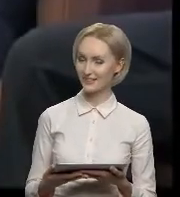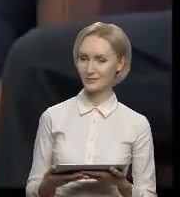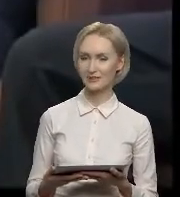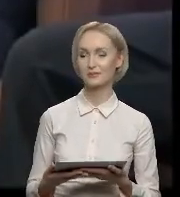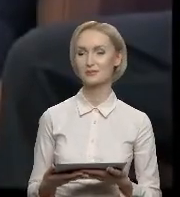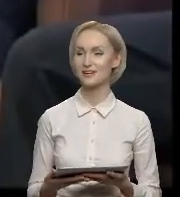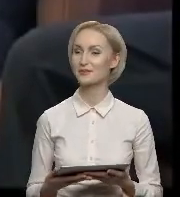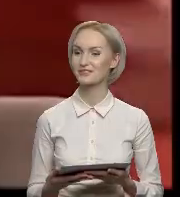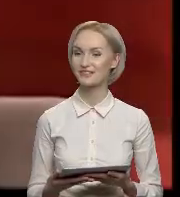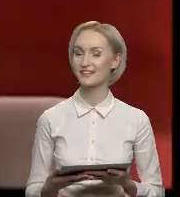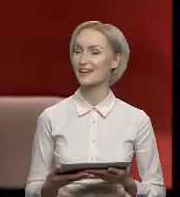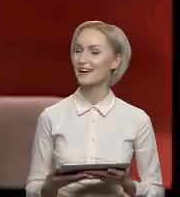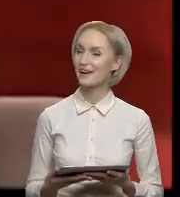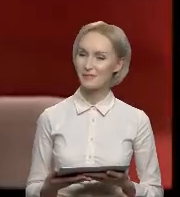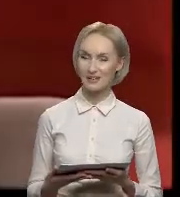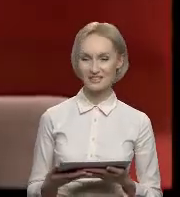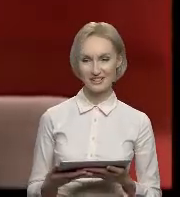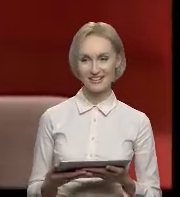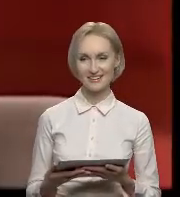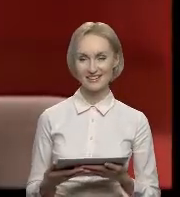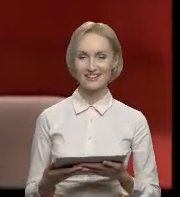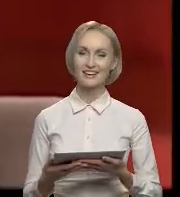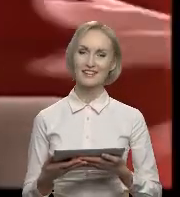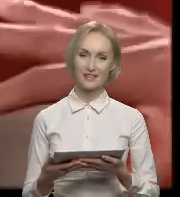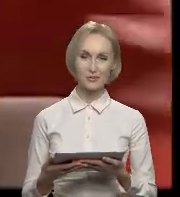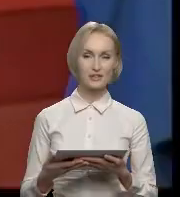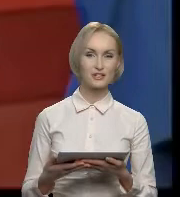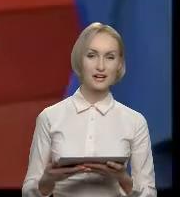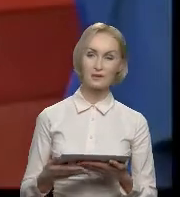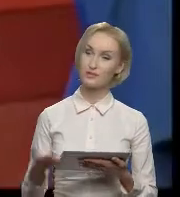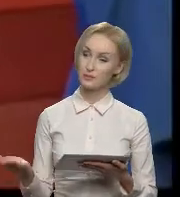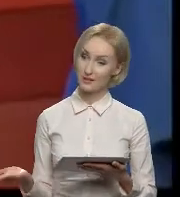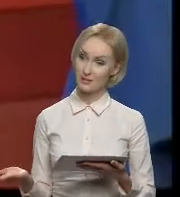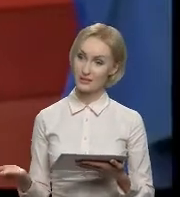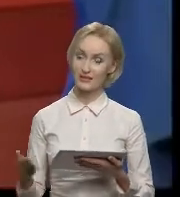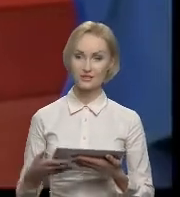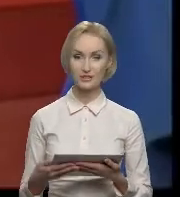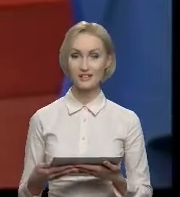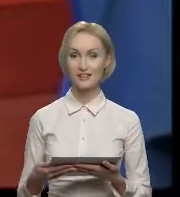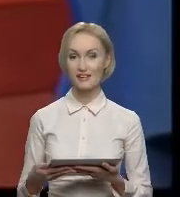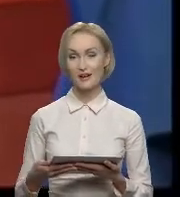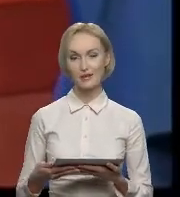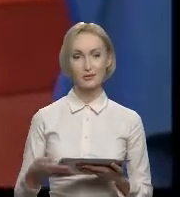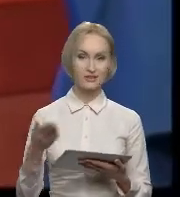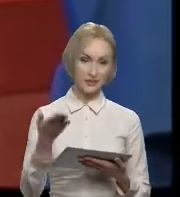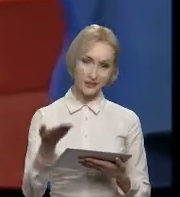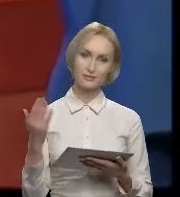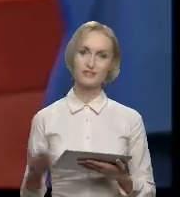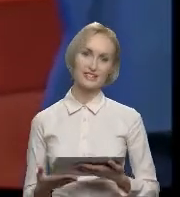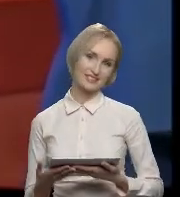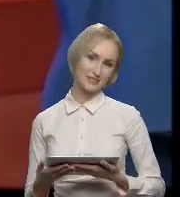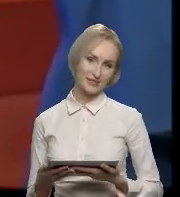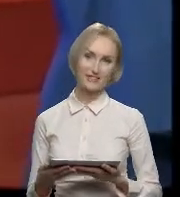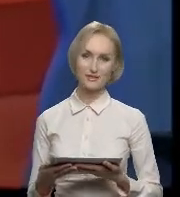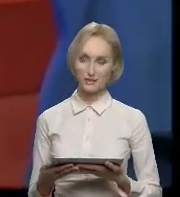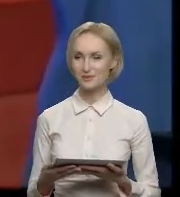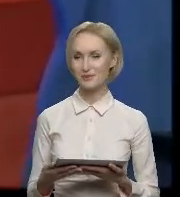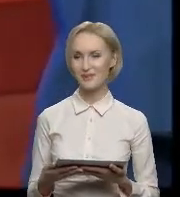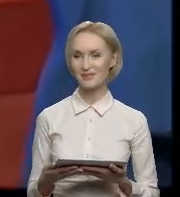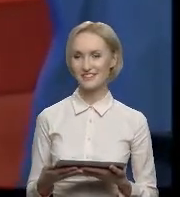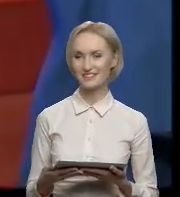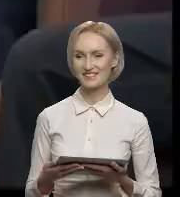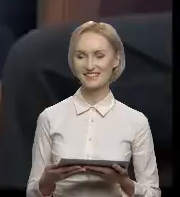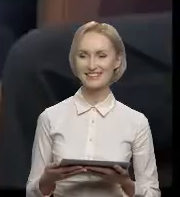for your kids. You've got to cut all the drama out and yourself, number one, because otherwise you're never going to be able to keep real with your friends on stage or who used to be your friends on stage. Would you agree?